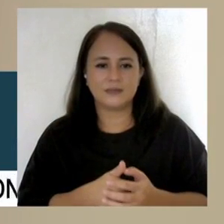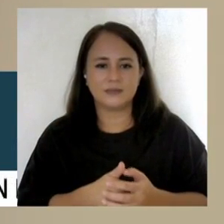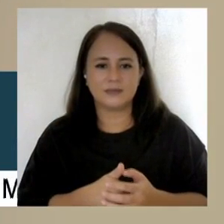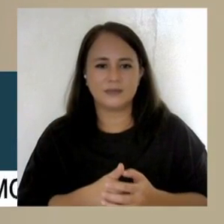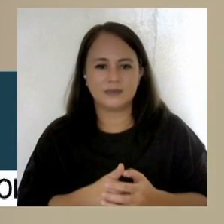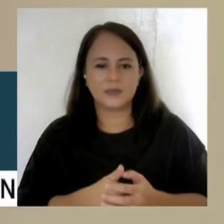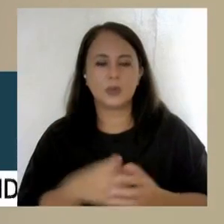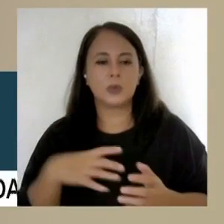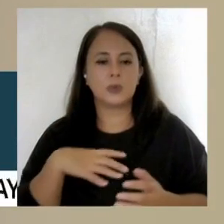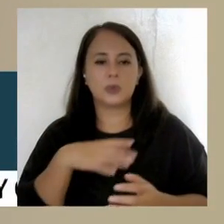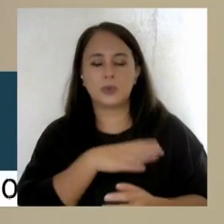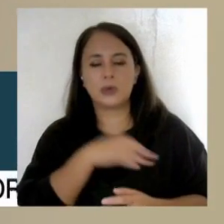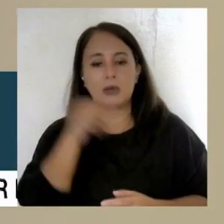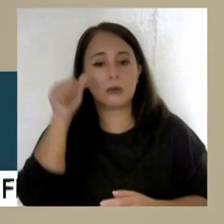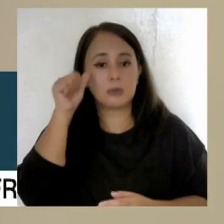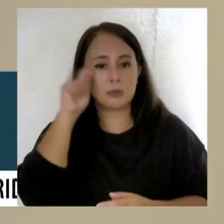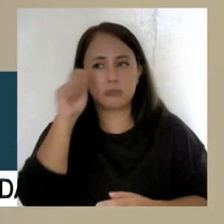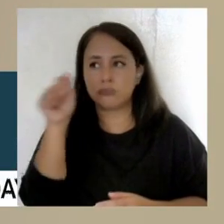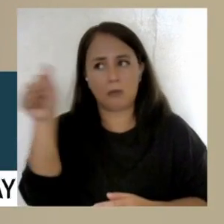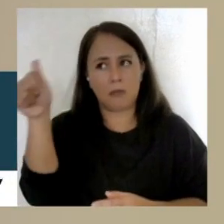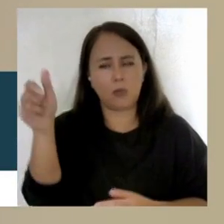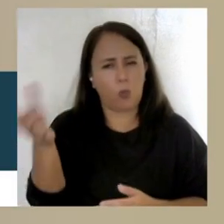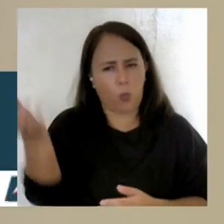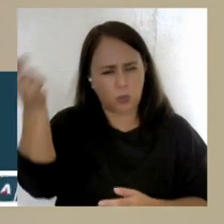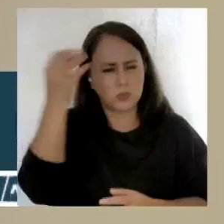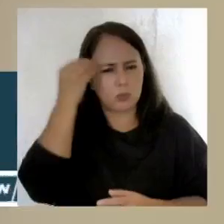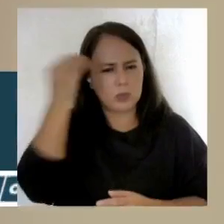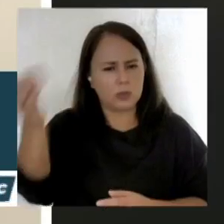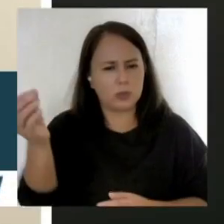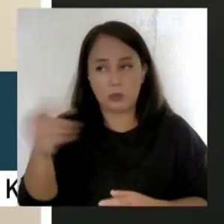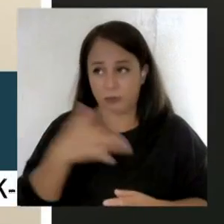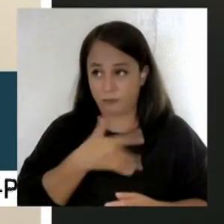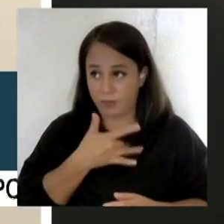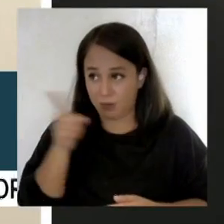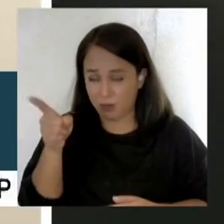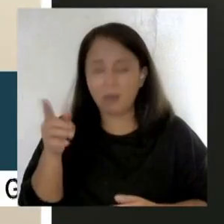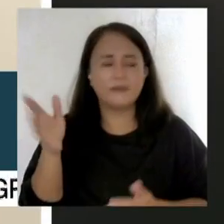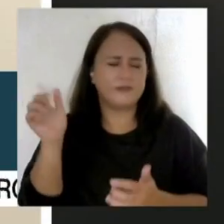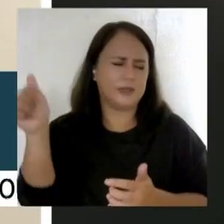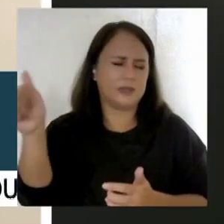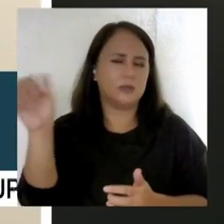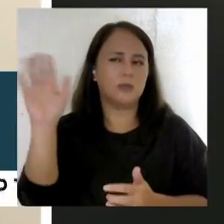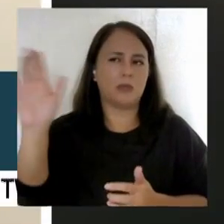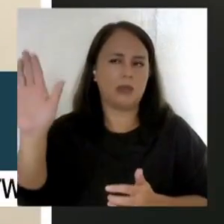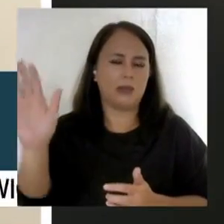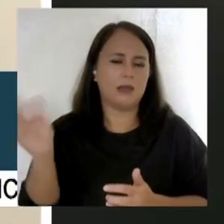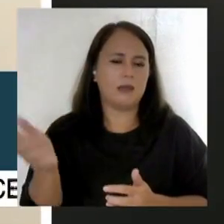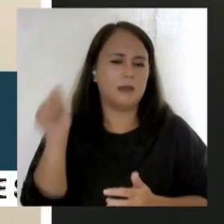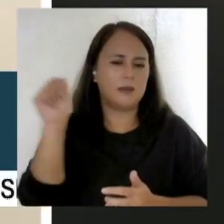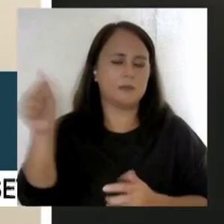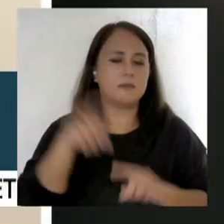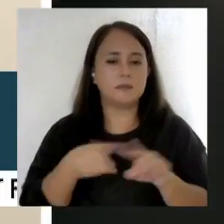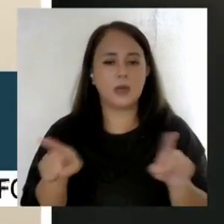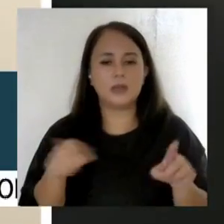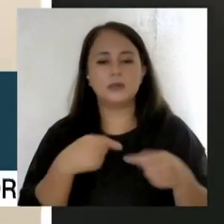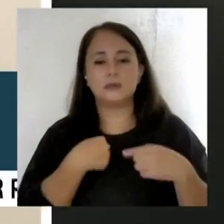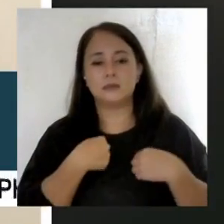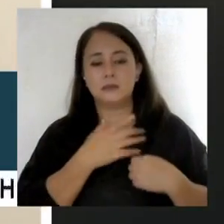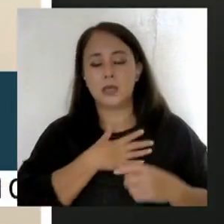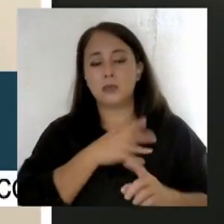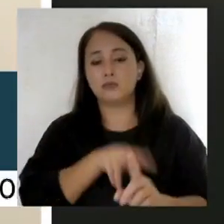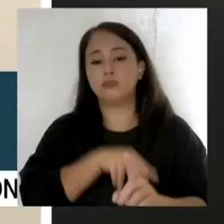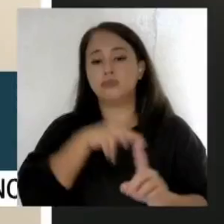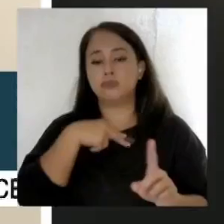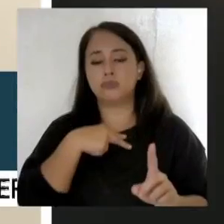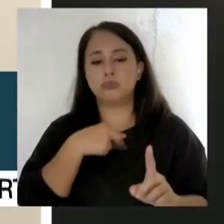Congressman Tevez is entitled to his own opinion if that's how he feels. E nasa kanya na yan. But the way I see it, I am glad